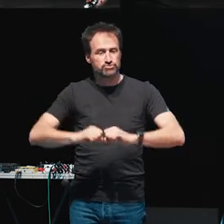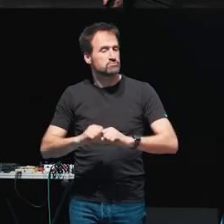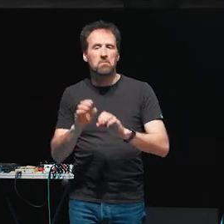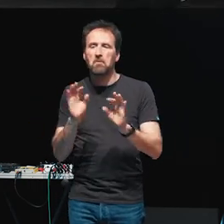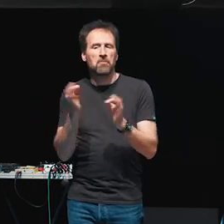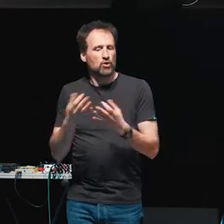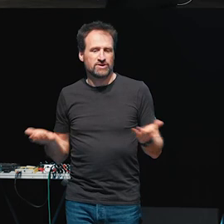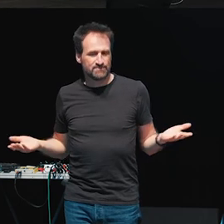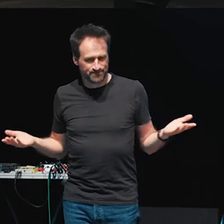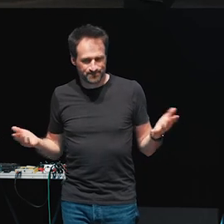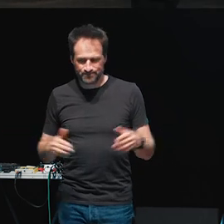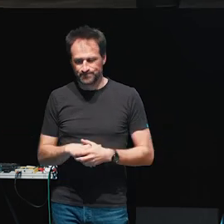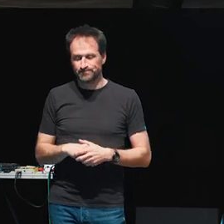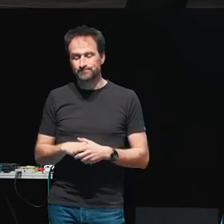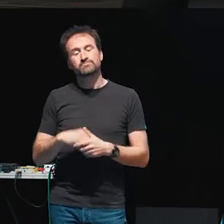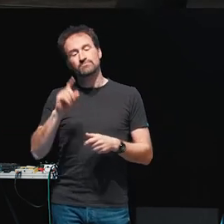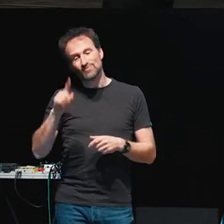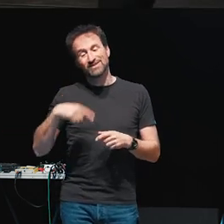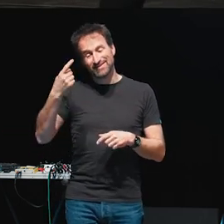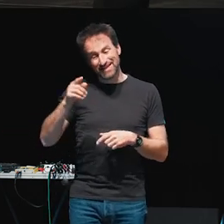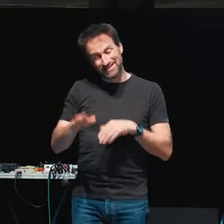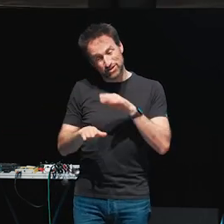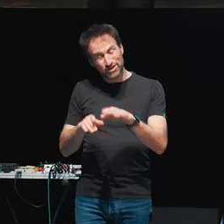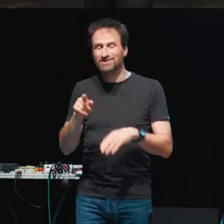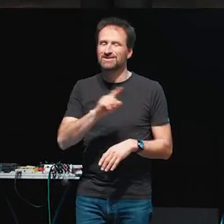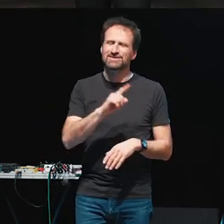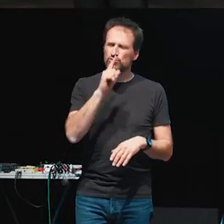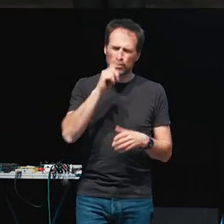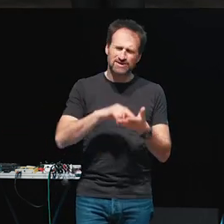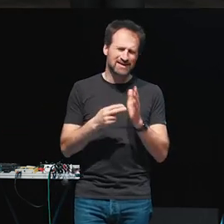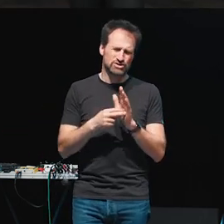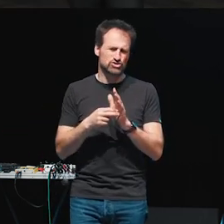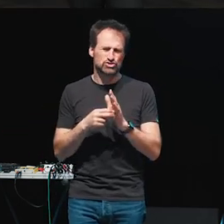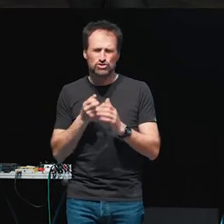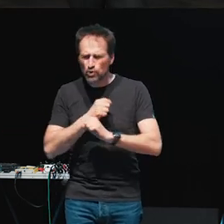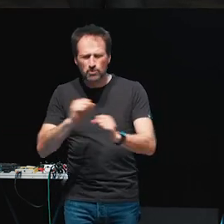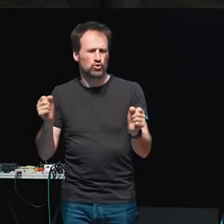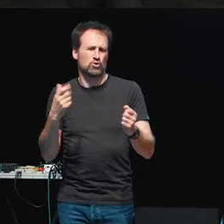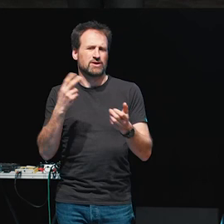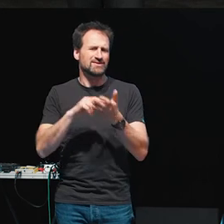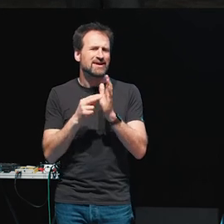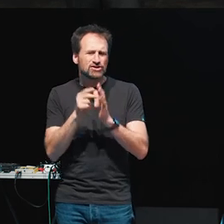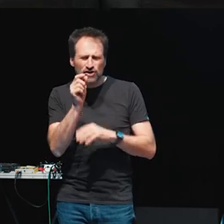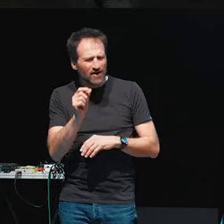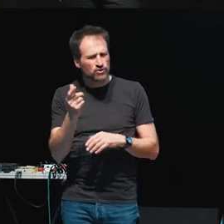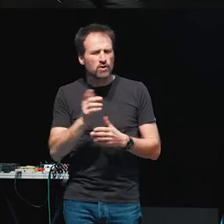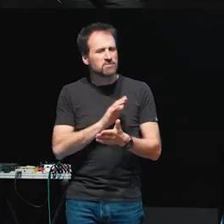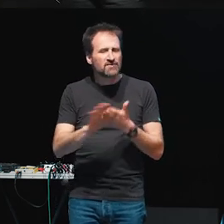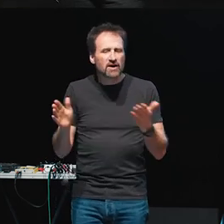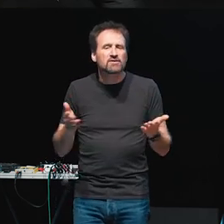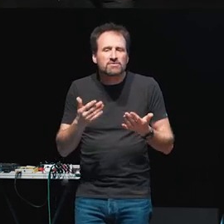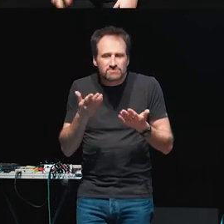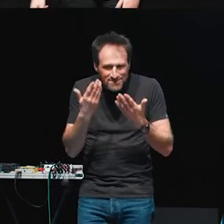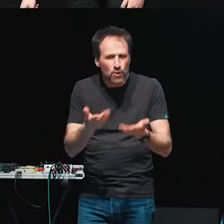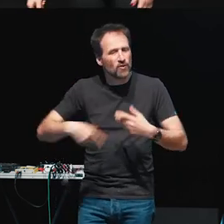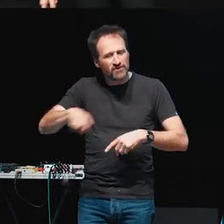Now, the next factor is not really a technical breakthrough or a technical factor. It's actually related to what I've put as the way we generally